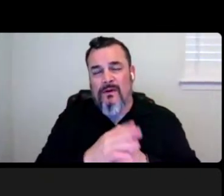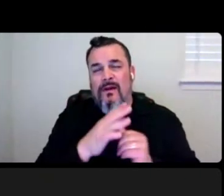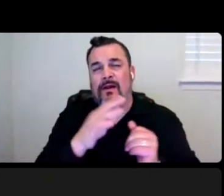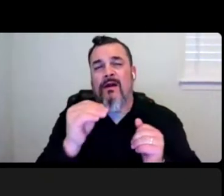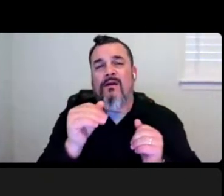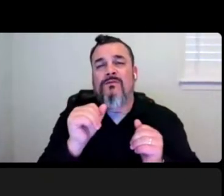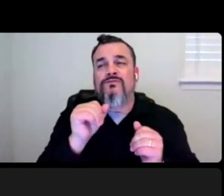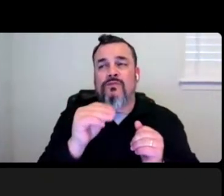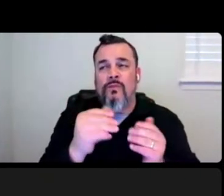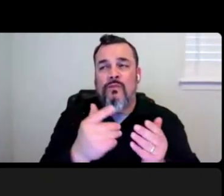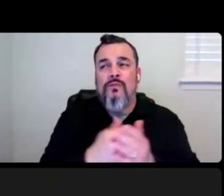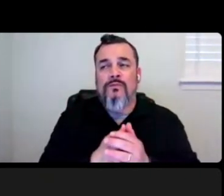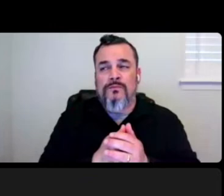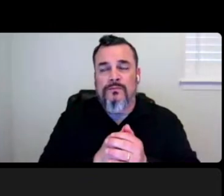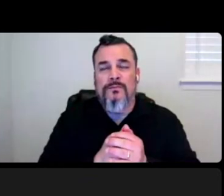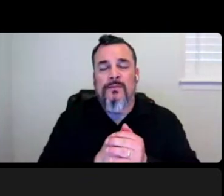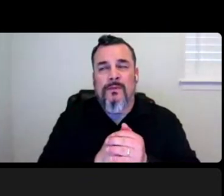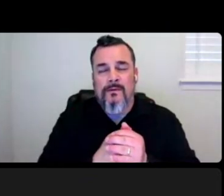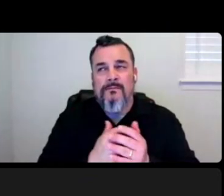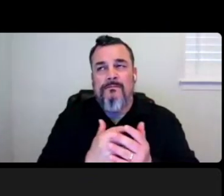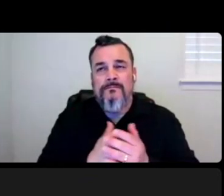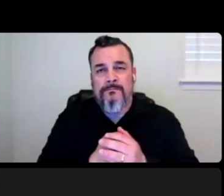so,